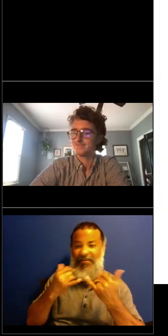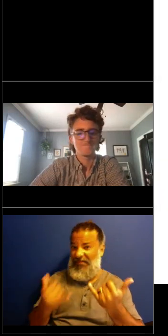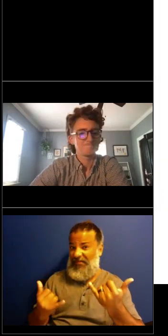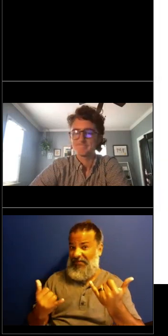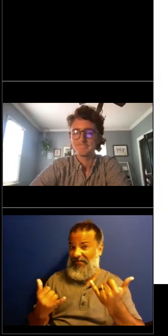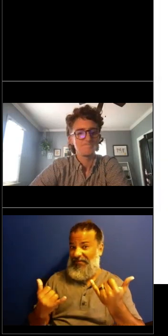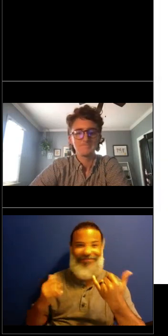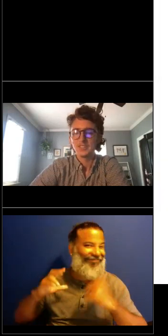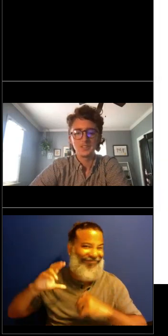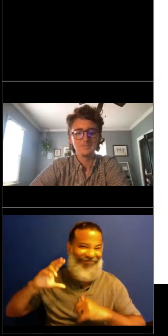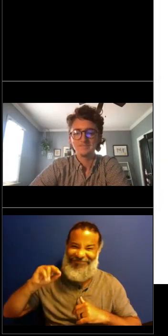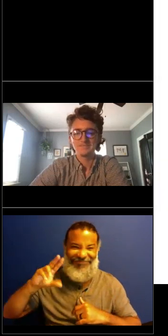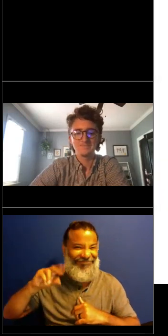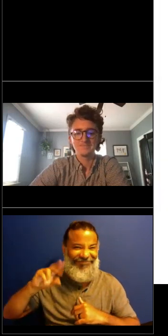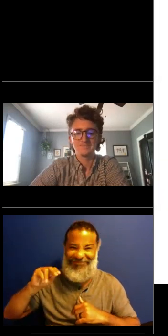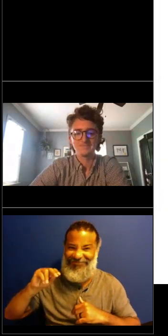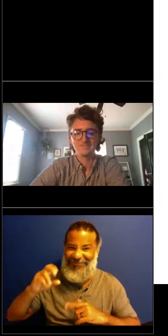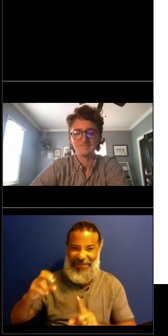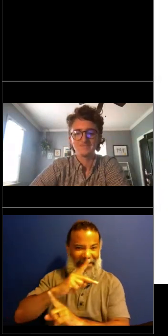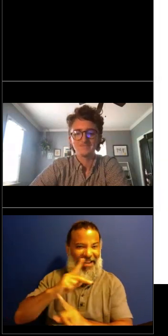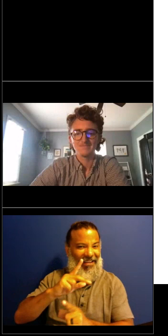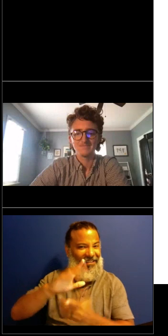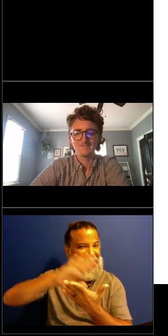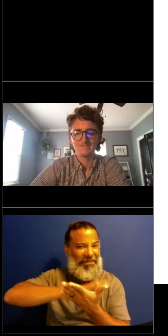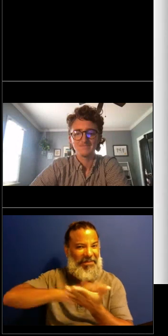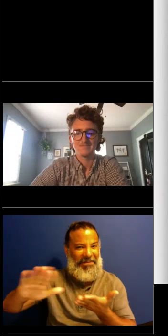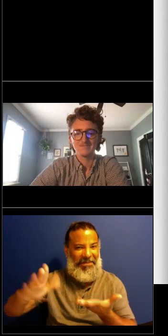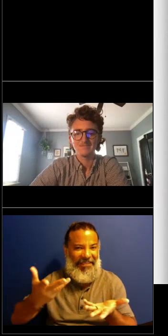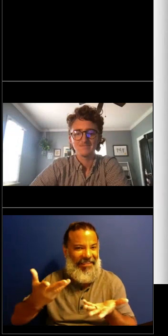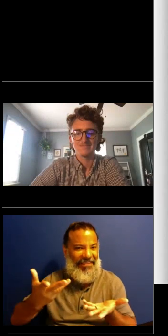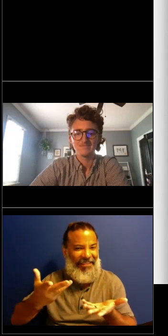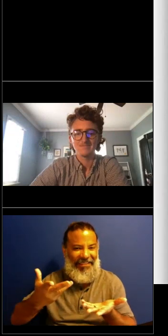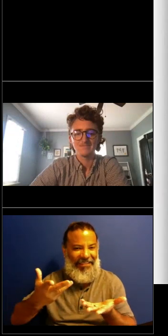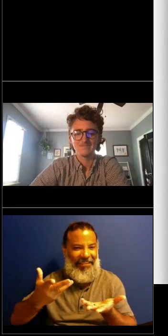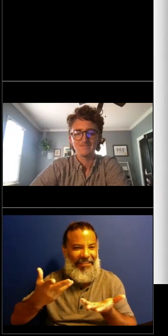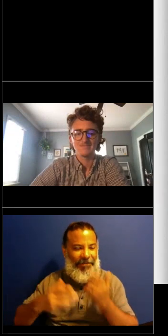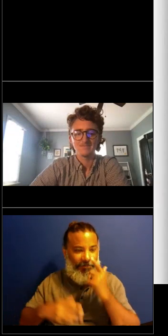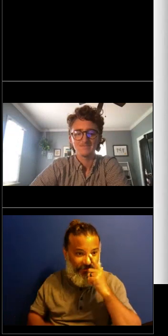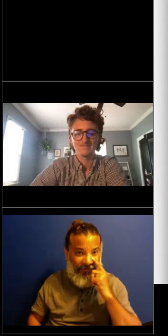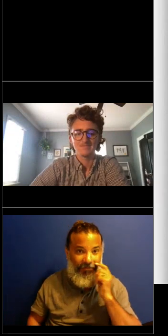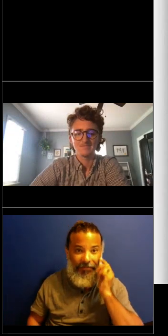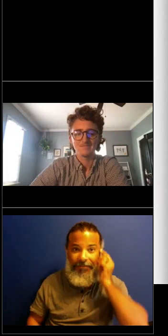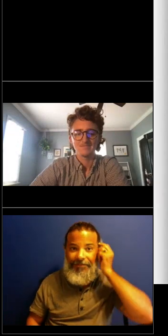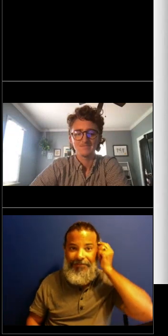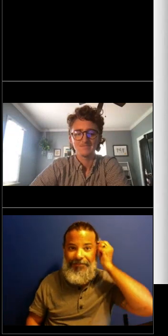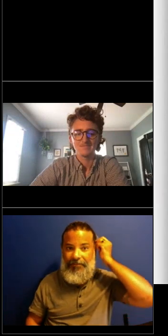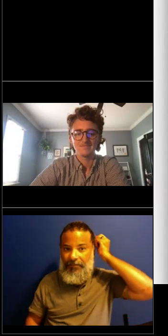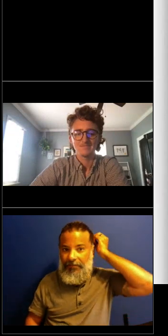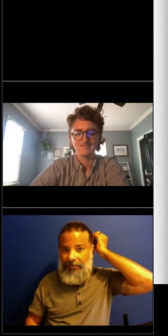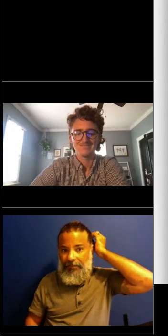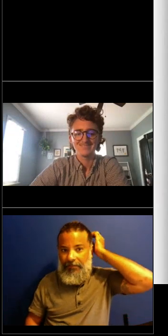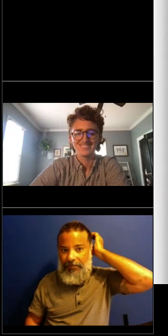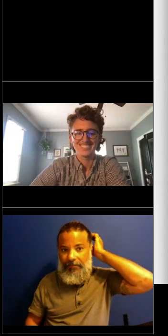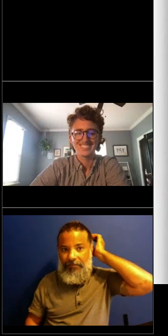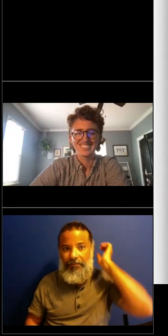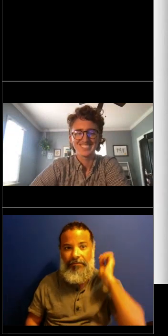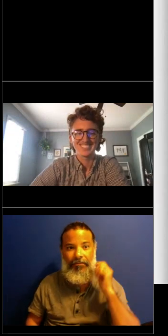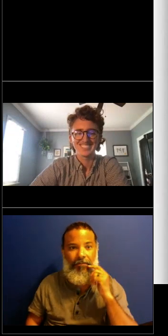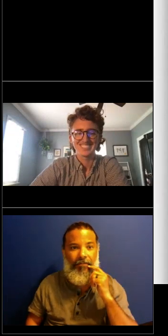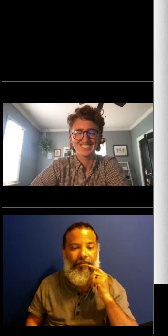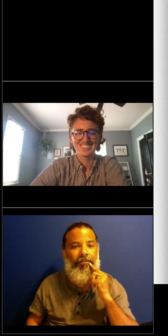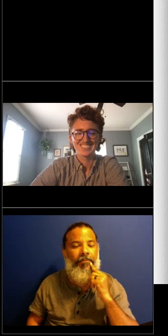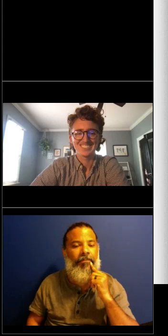now? No, it's back to blank again. Back to blank. Okay. All right. Well, let's